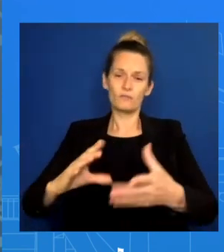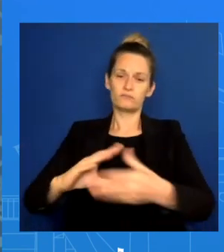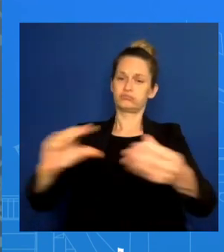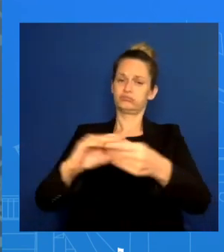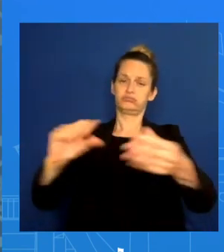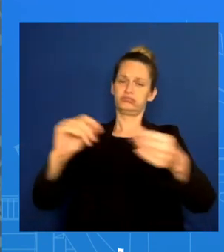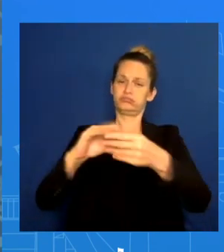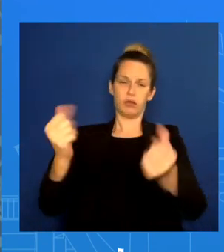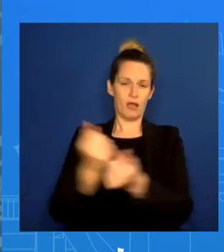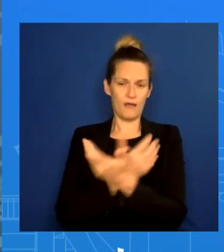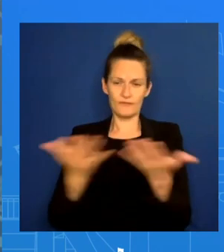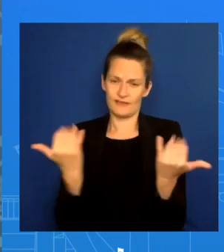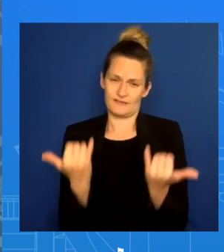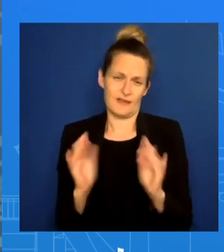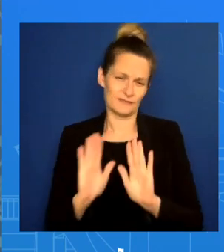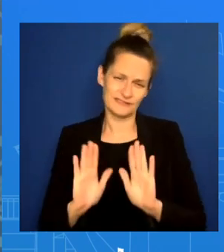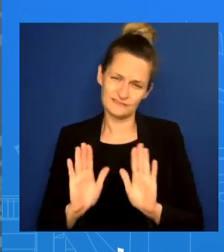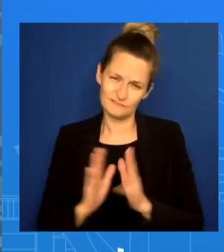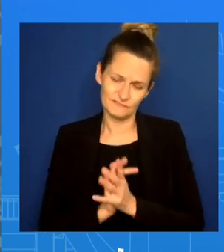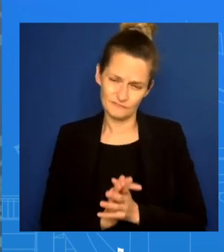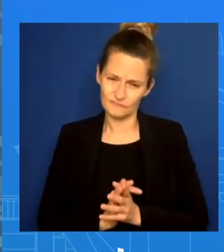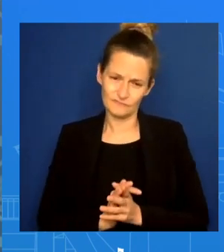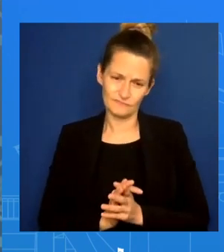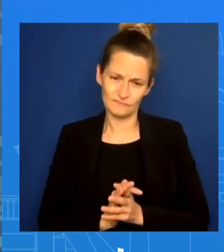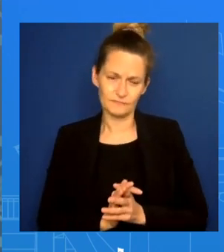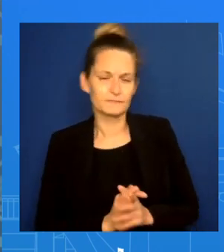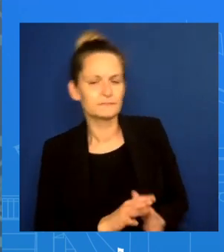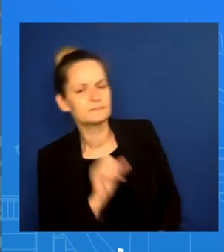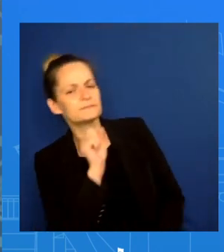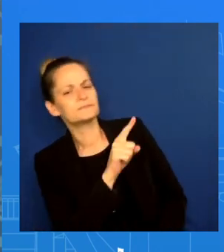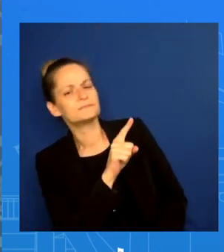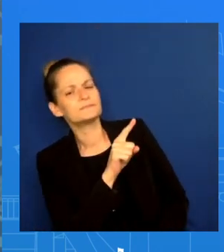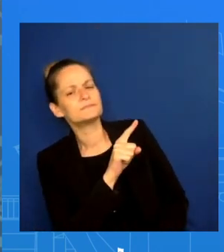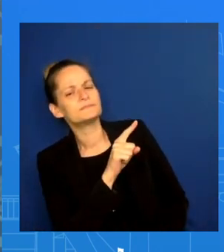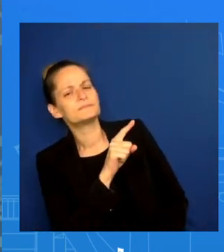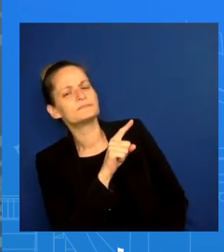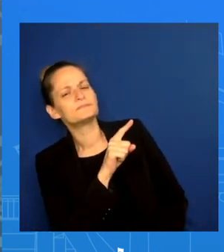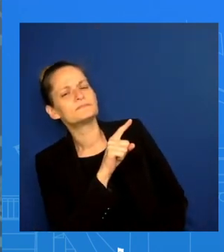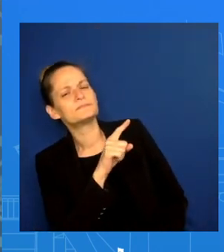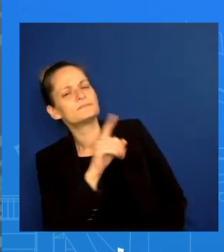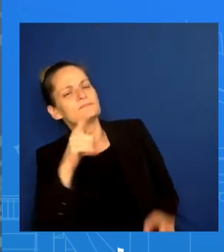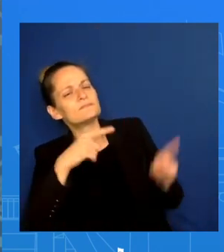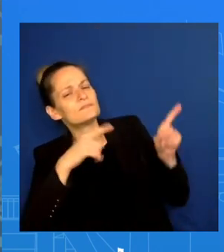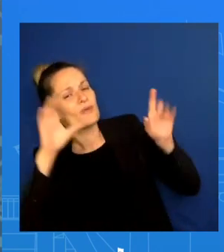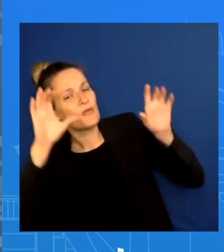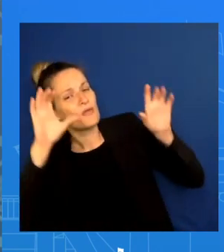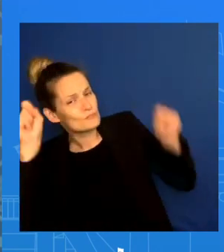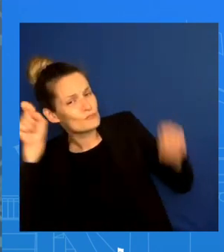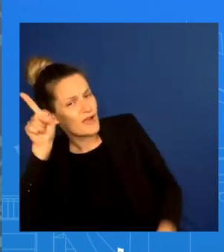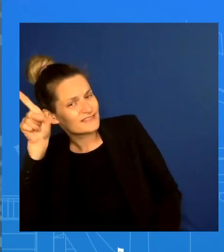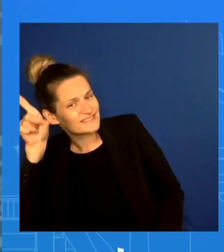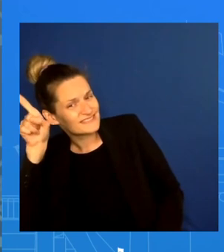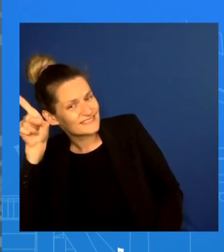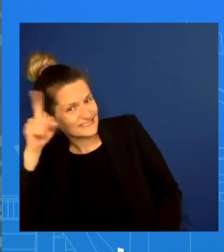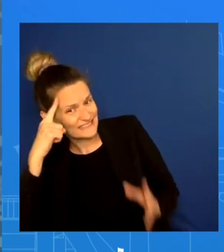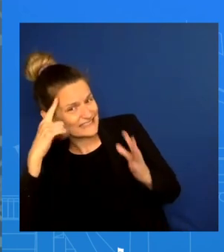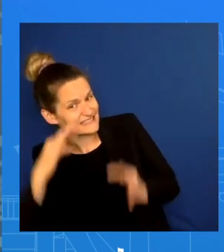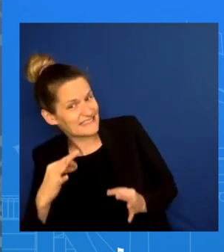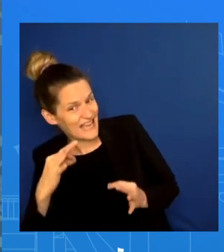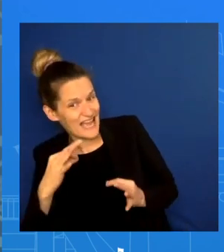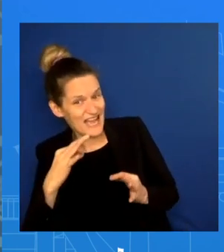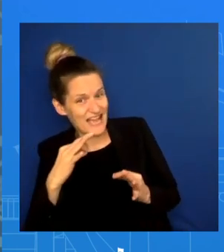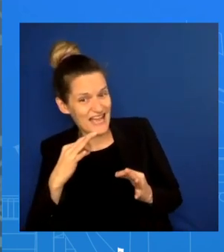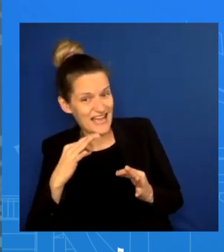made a determination that releasing Victor Booth is in the national security interest of the United States? I'm not going to negotiate this thing in public, and I'm not going to talk